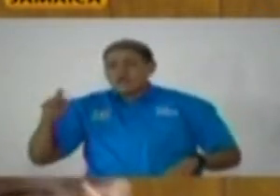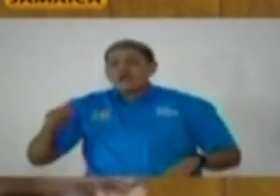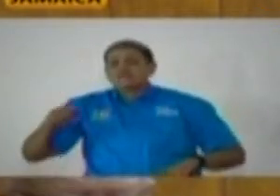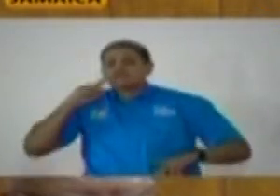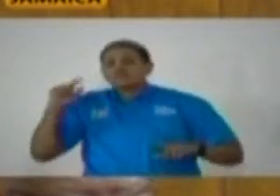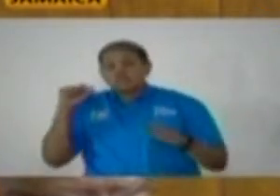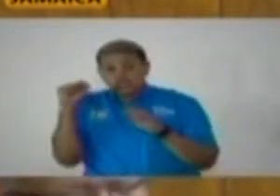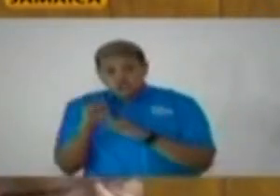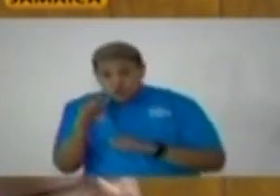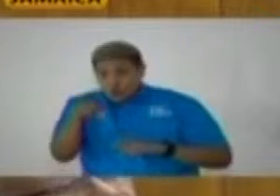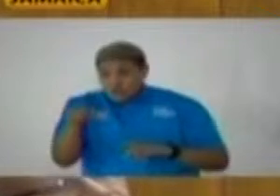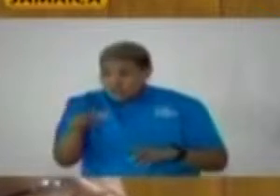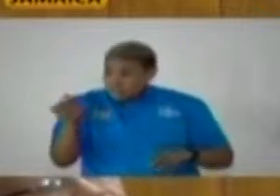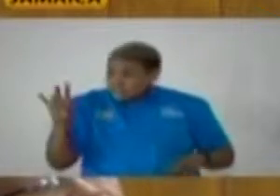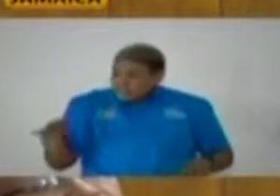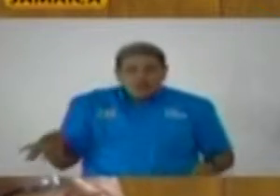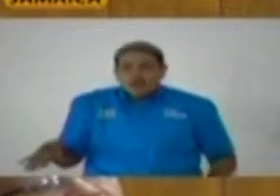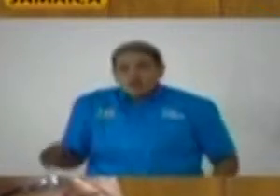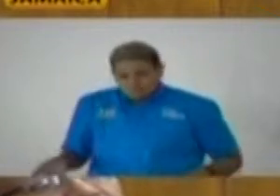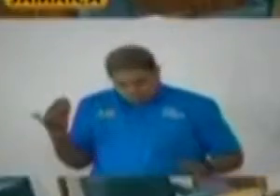ensure.